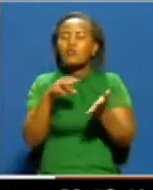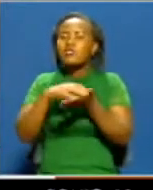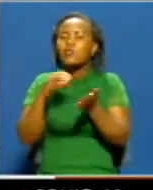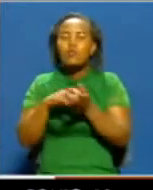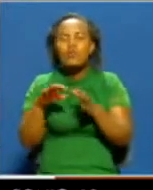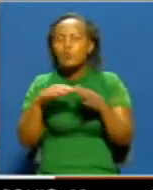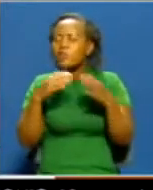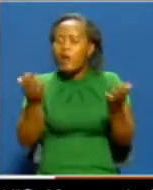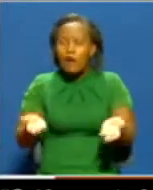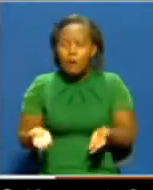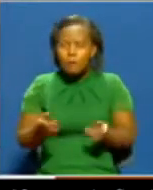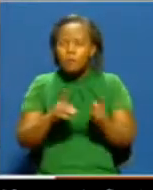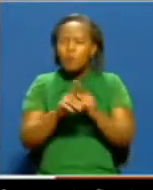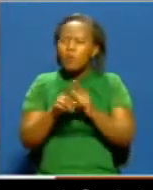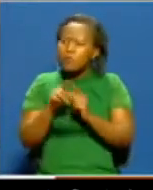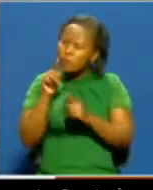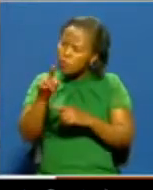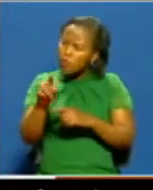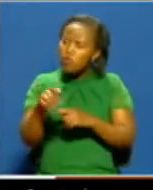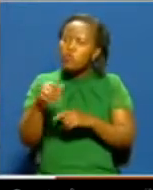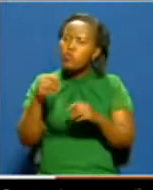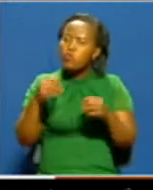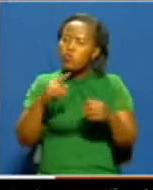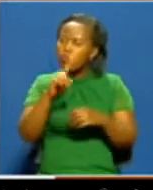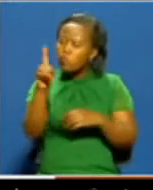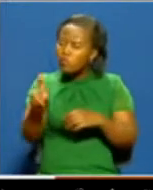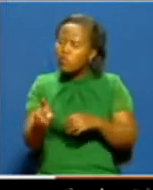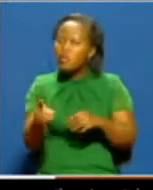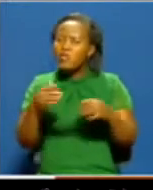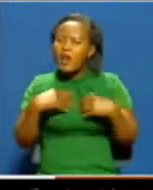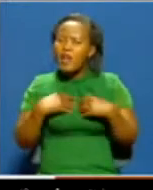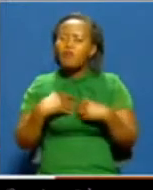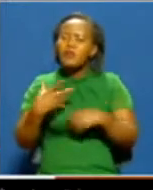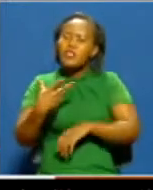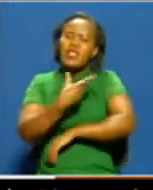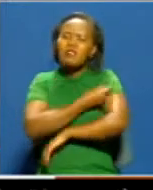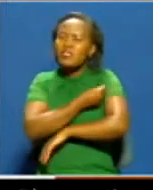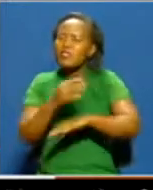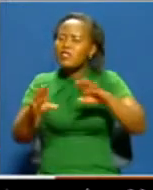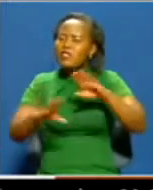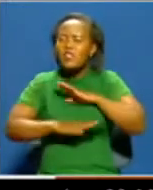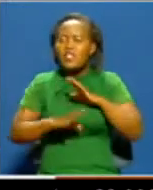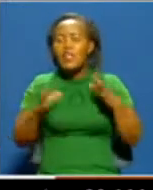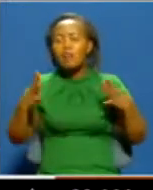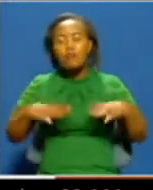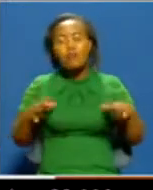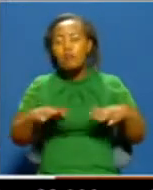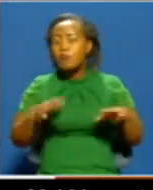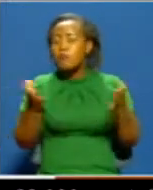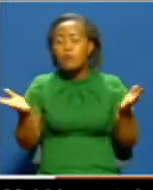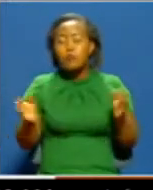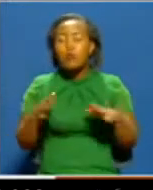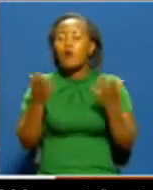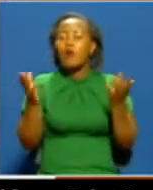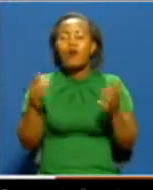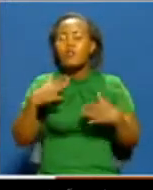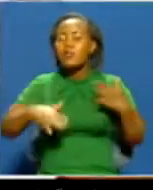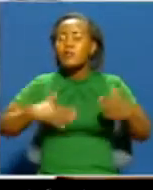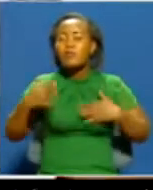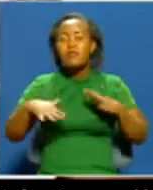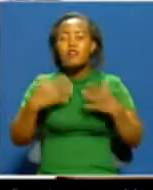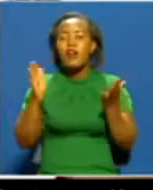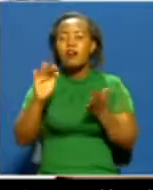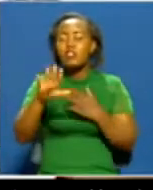projected, have you vaccinated enough people? Are people coming out? What is the behavior of people as far as your target is